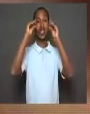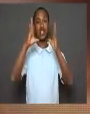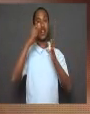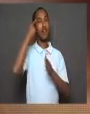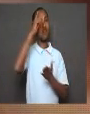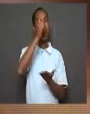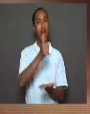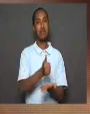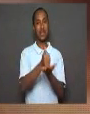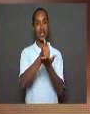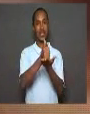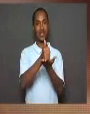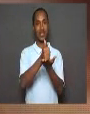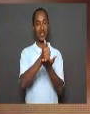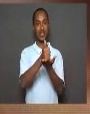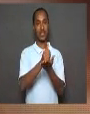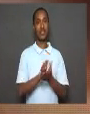help.